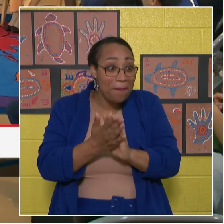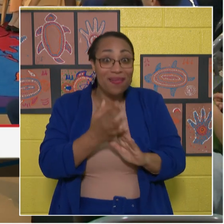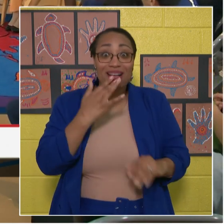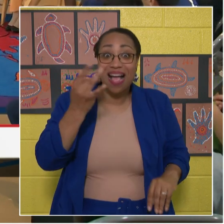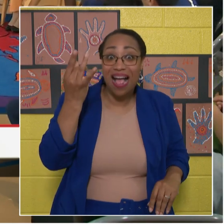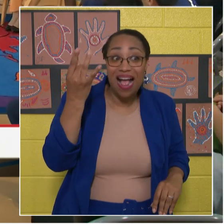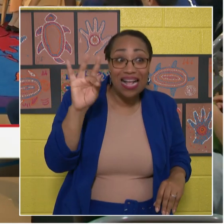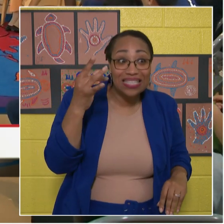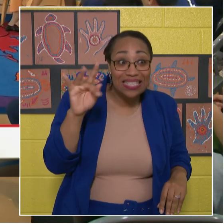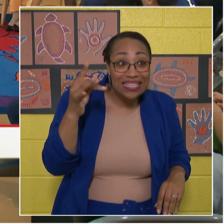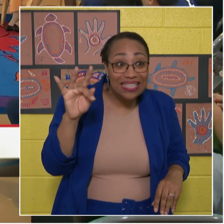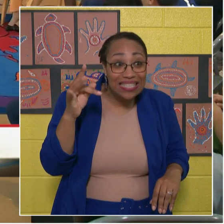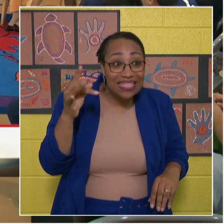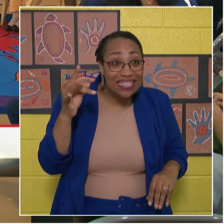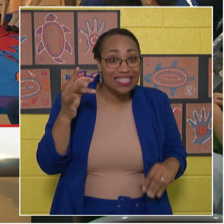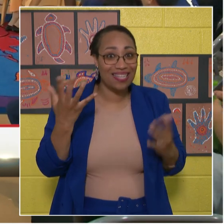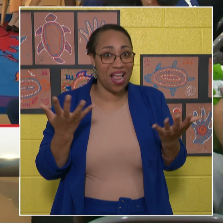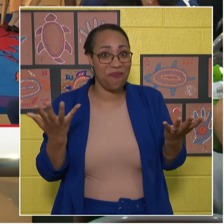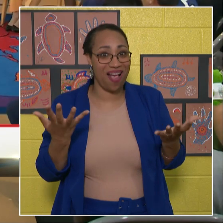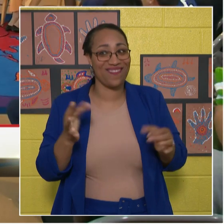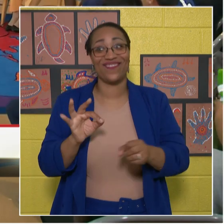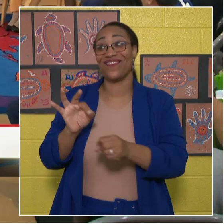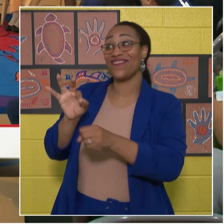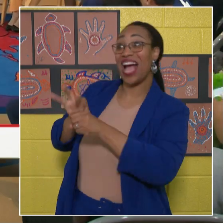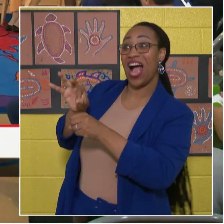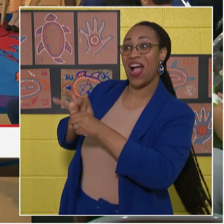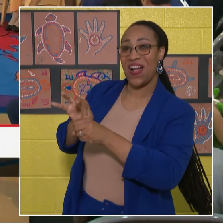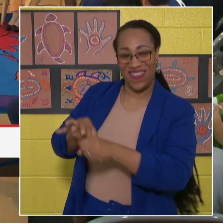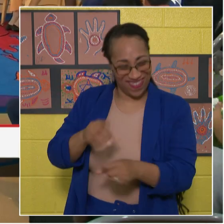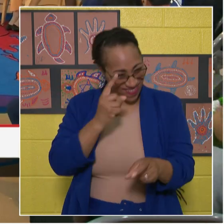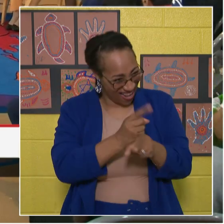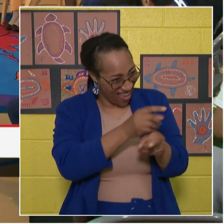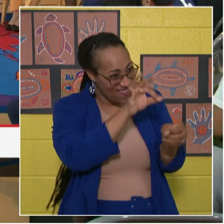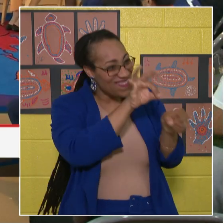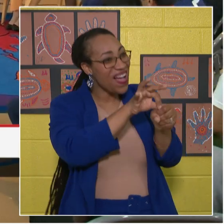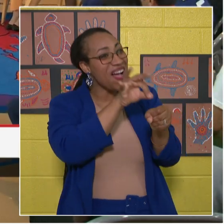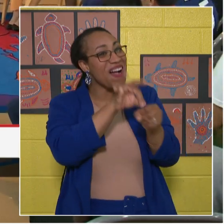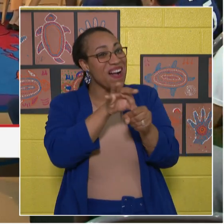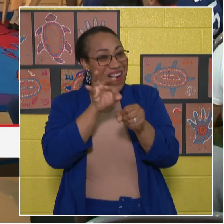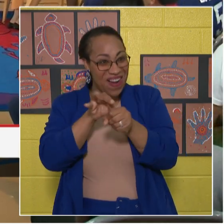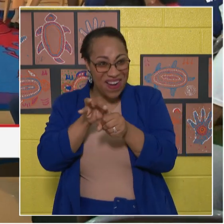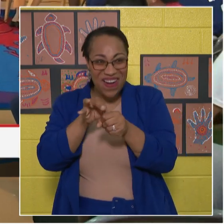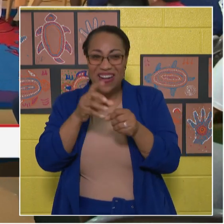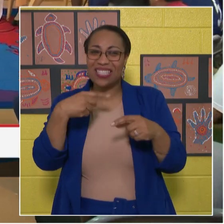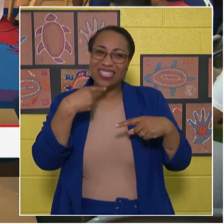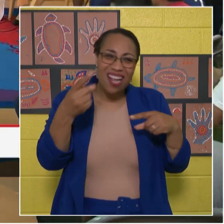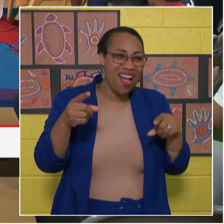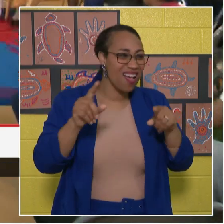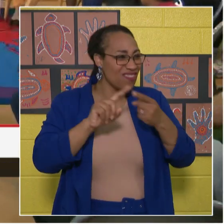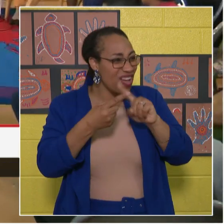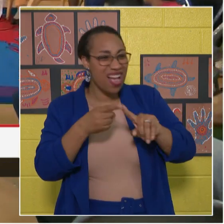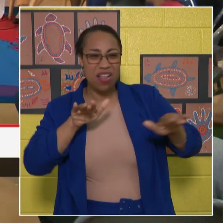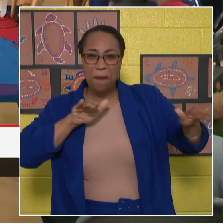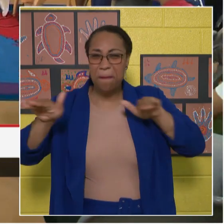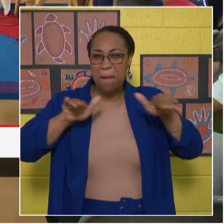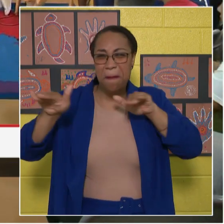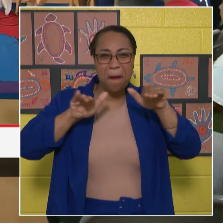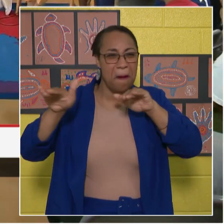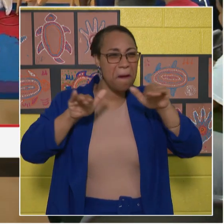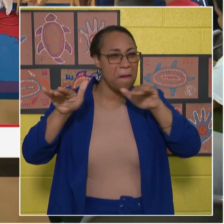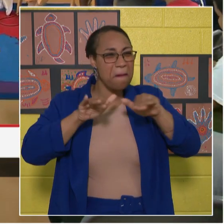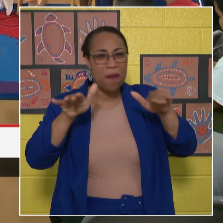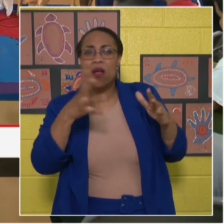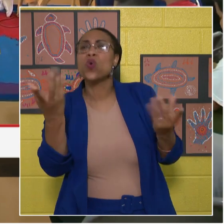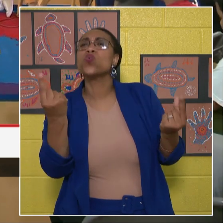what? To vote. And all your friends and family who are 18 can do what? They